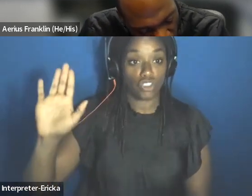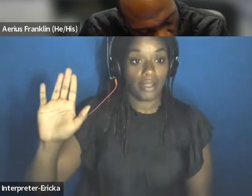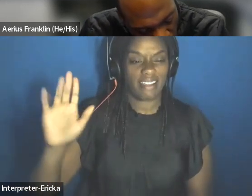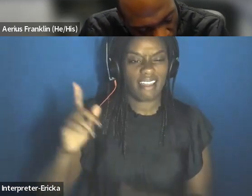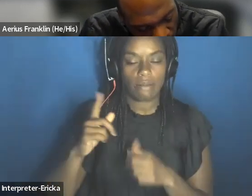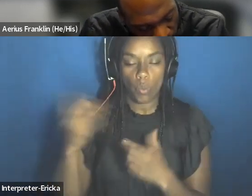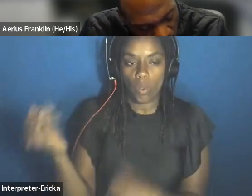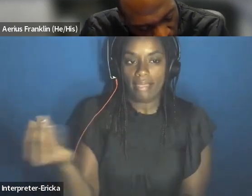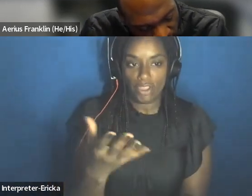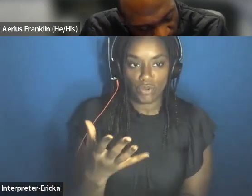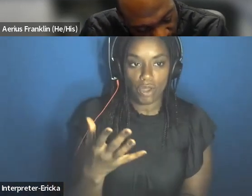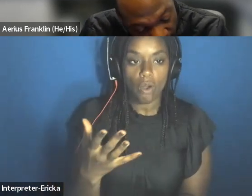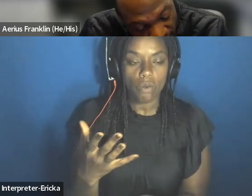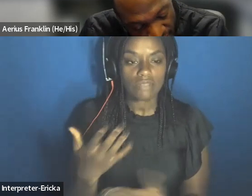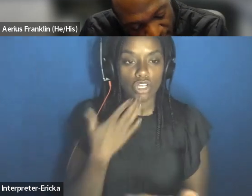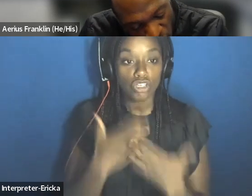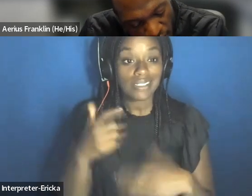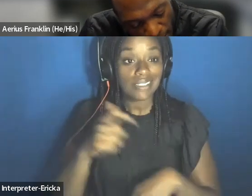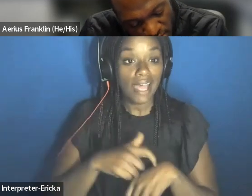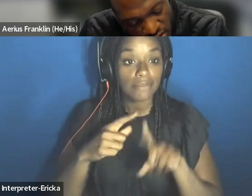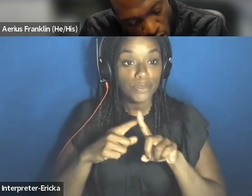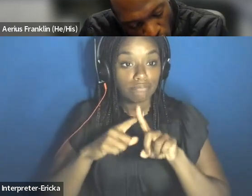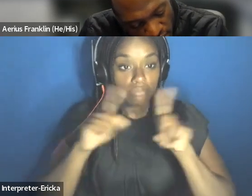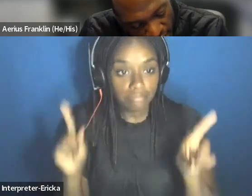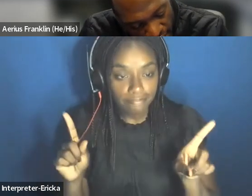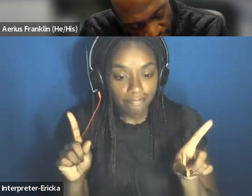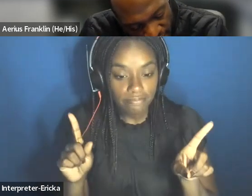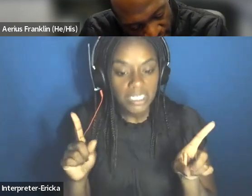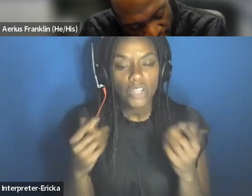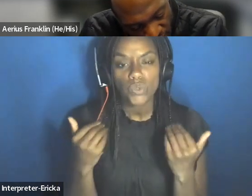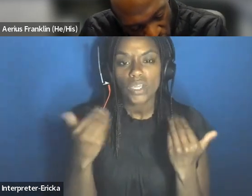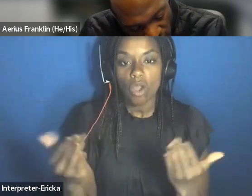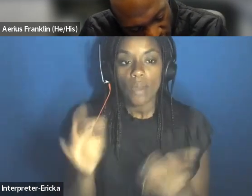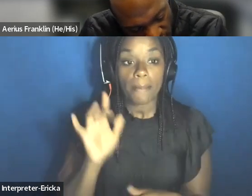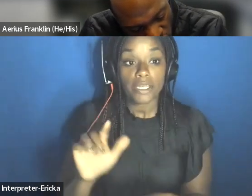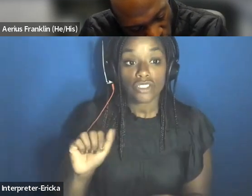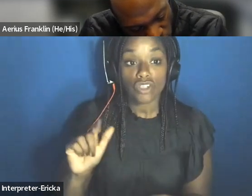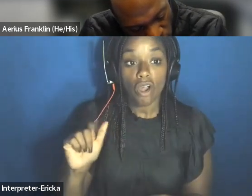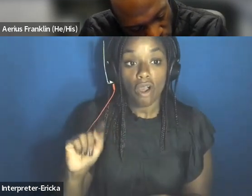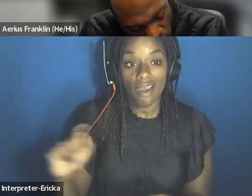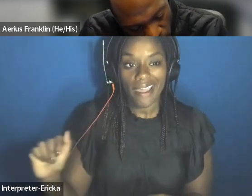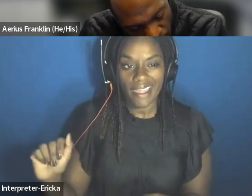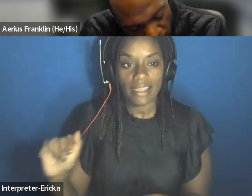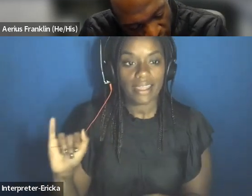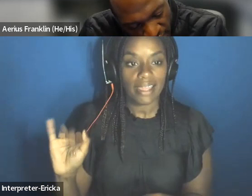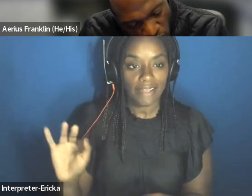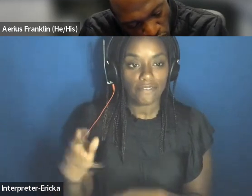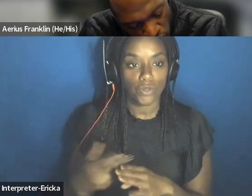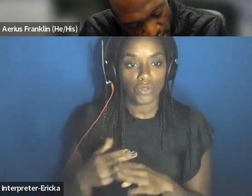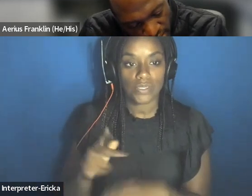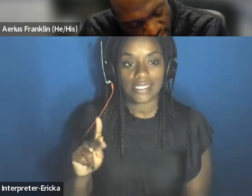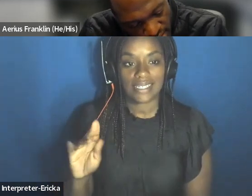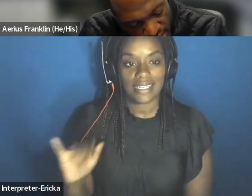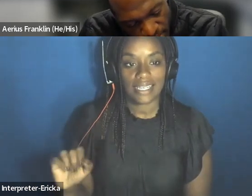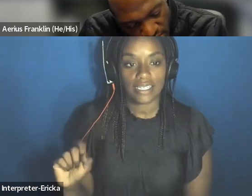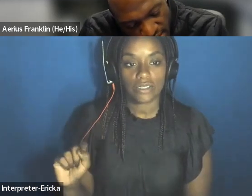you can unmute, and you can select the unmute option Alt-A if using keystrokes. Remember, if you